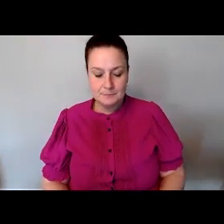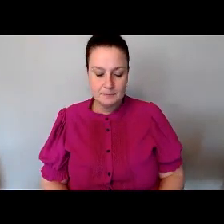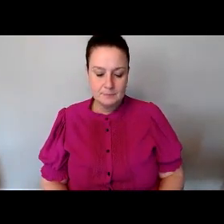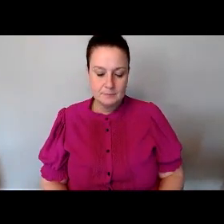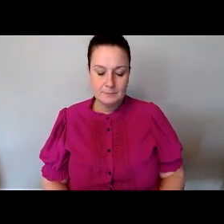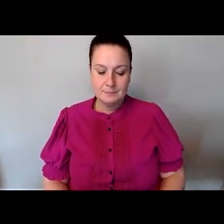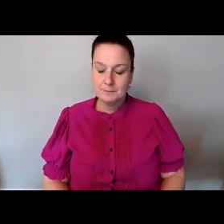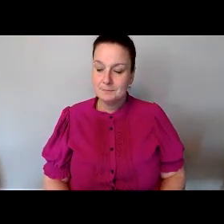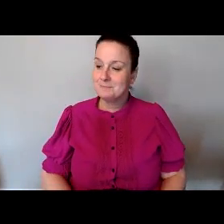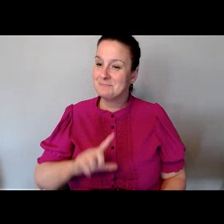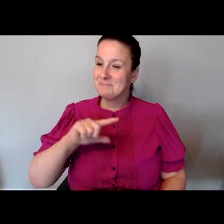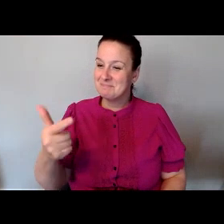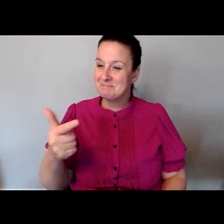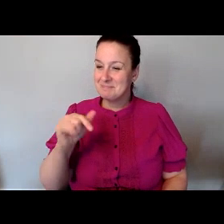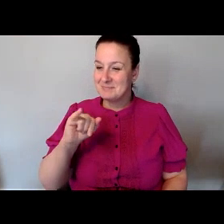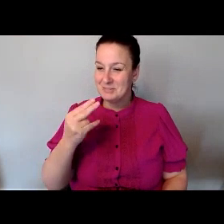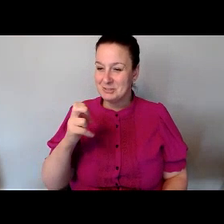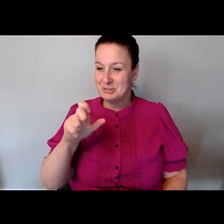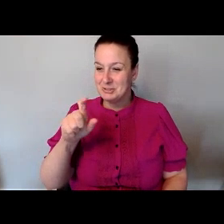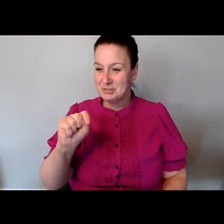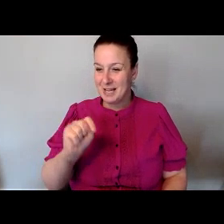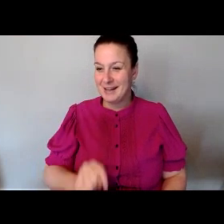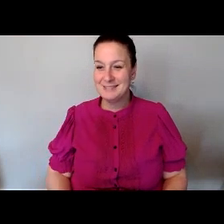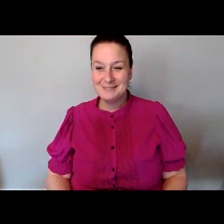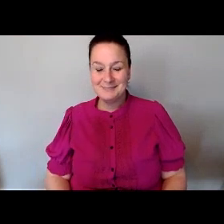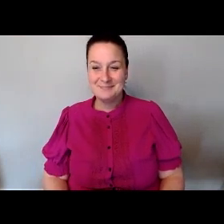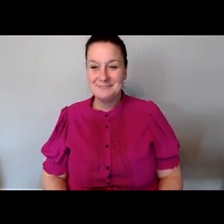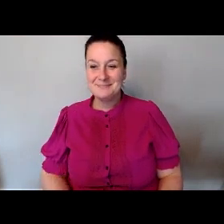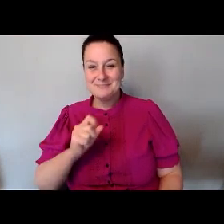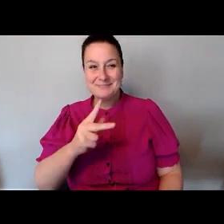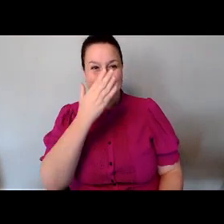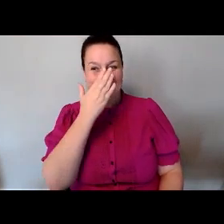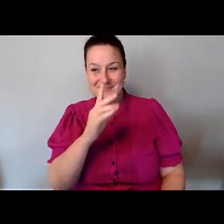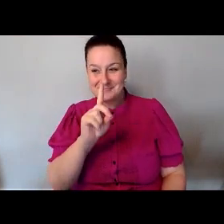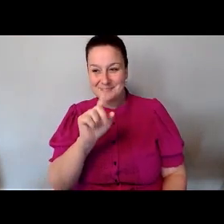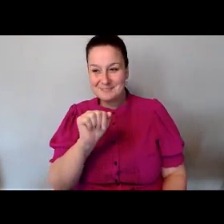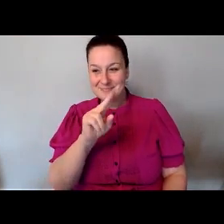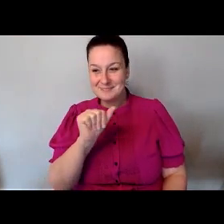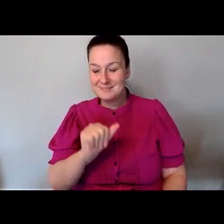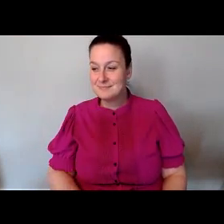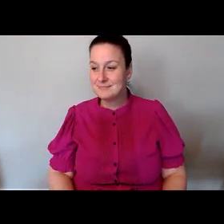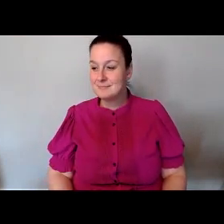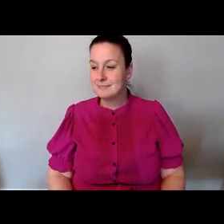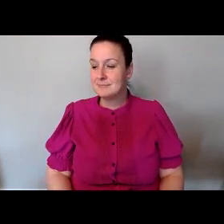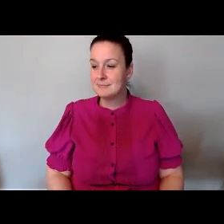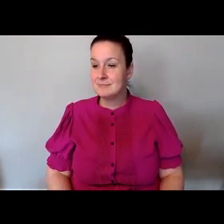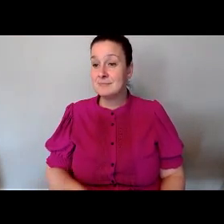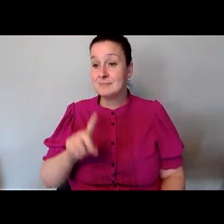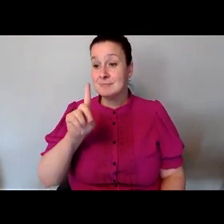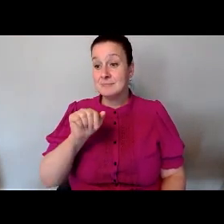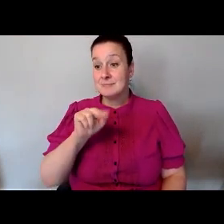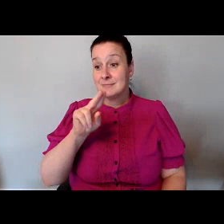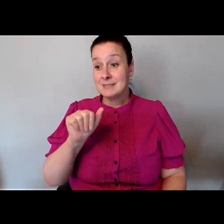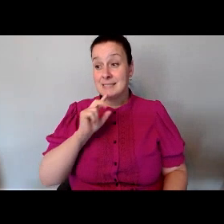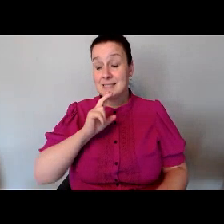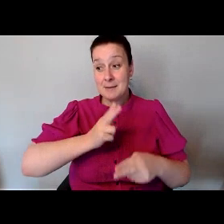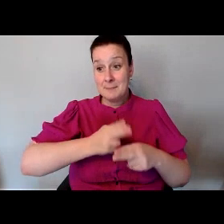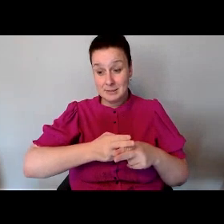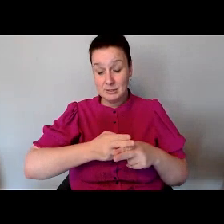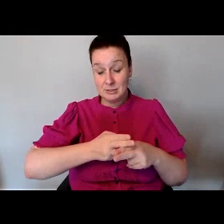turn this over to Janet. Okay, thanks, Dana. So as Dana mentioned, we serve